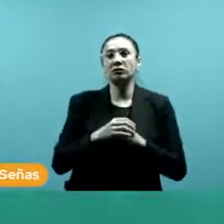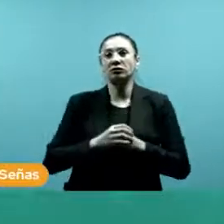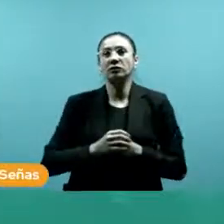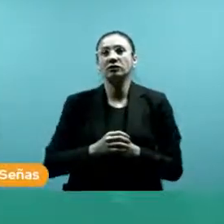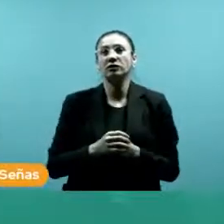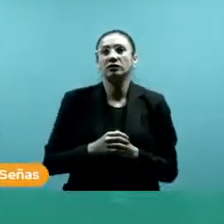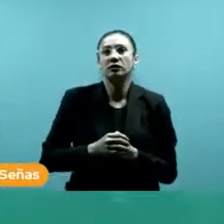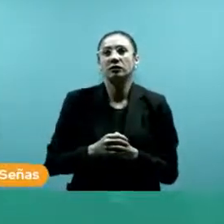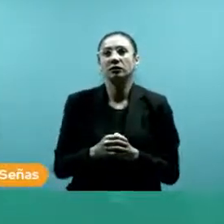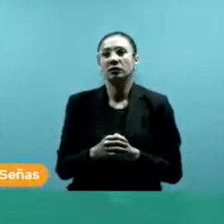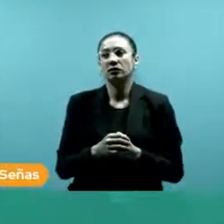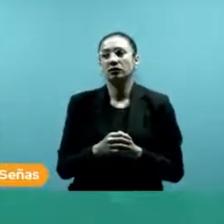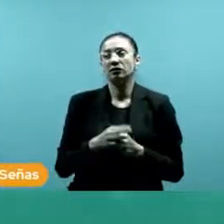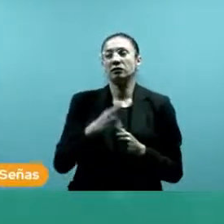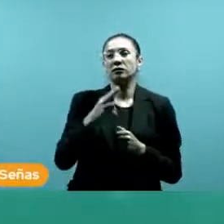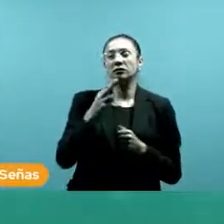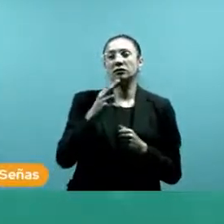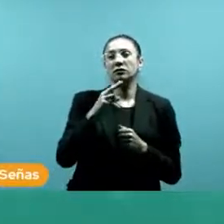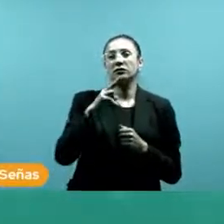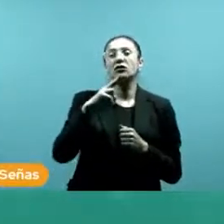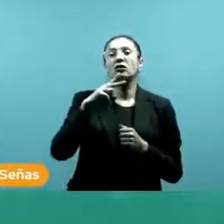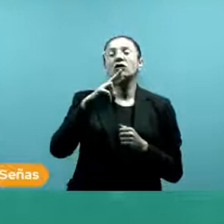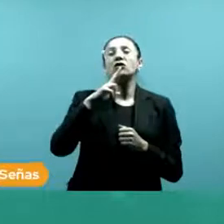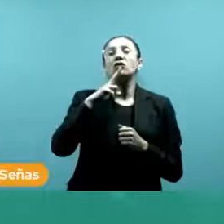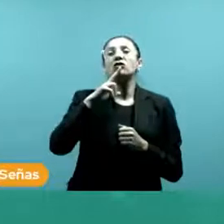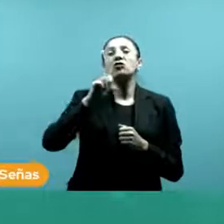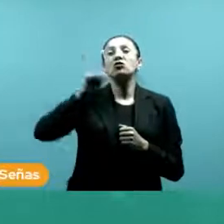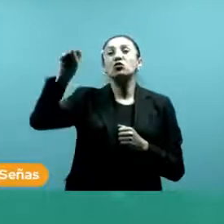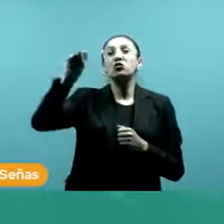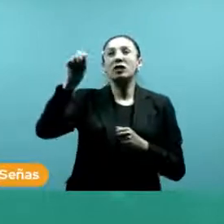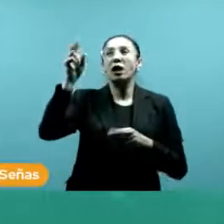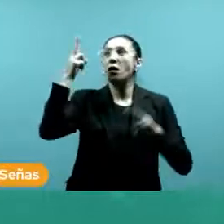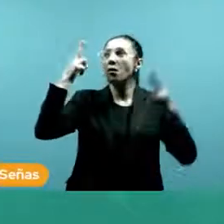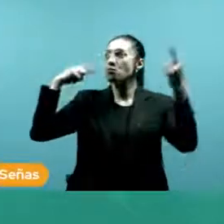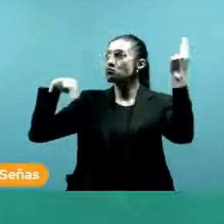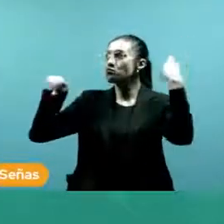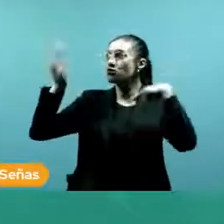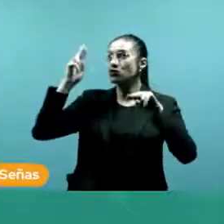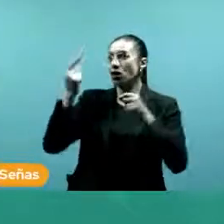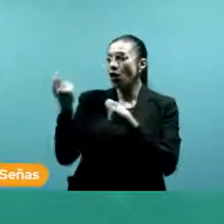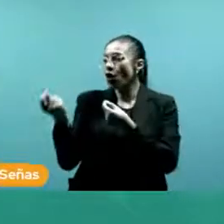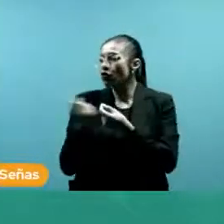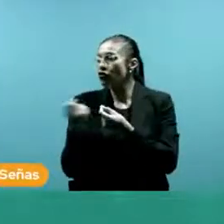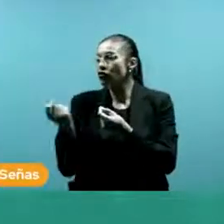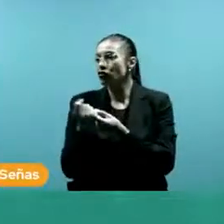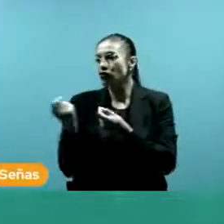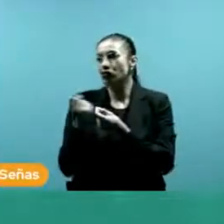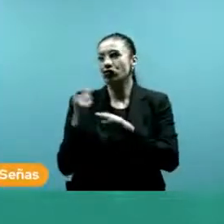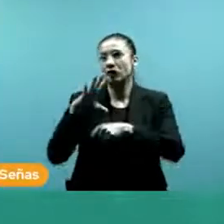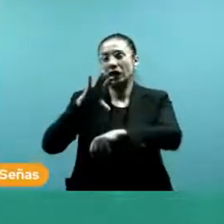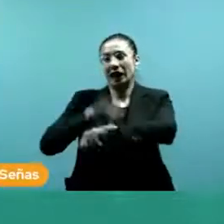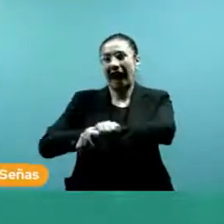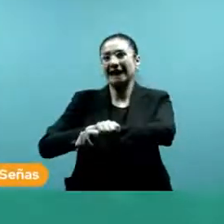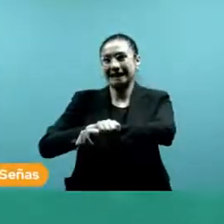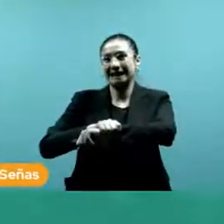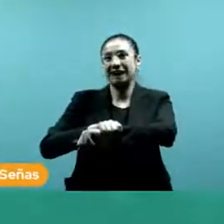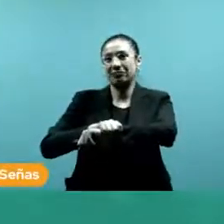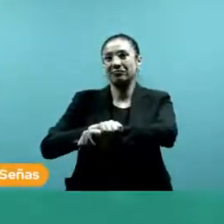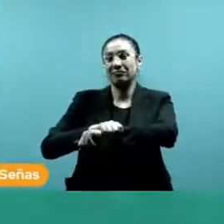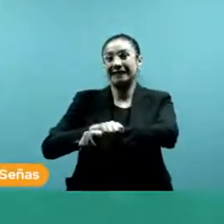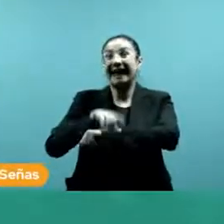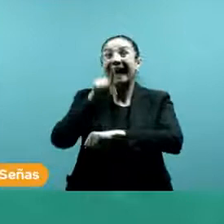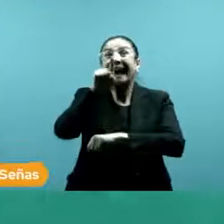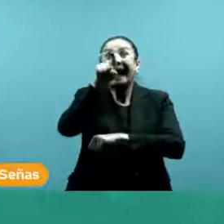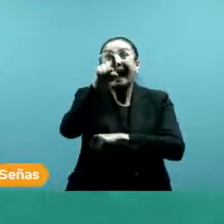so the experiment with poisonous gas was in this basement. It was the basement of the camp prison in block